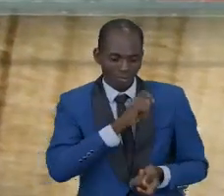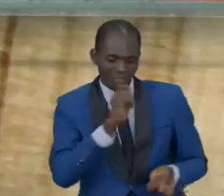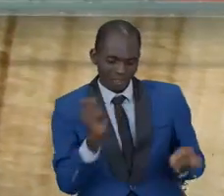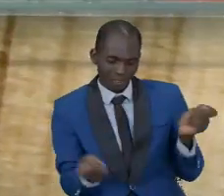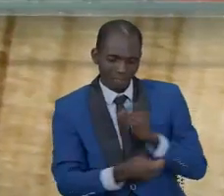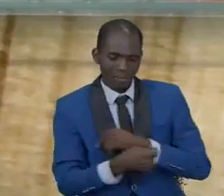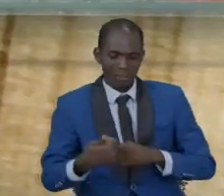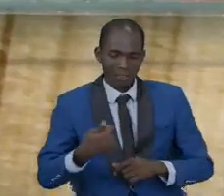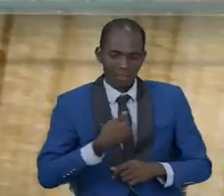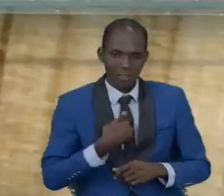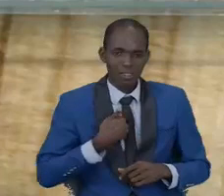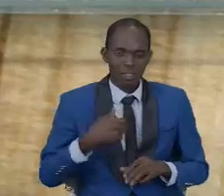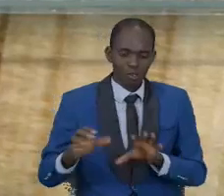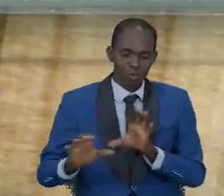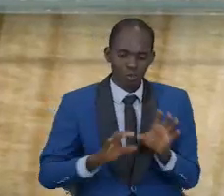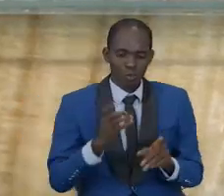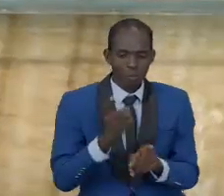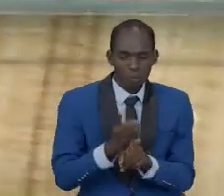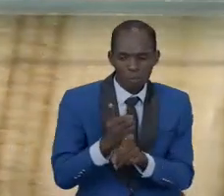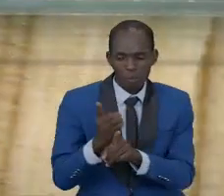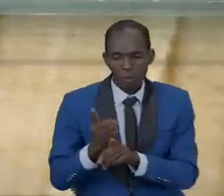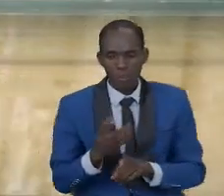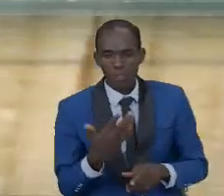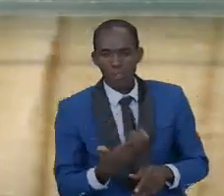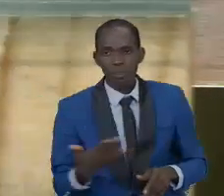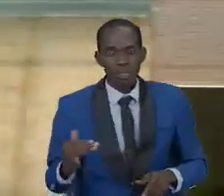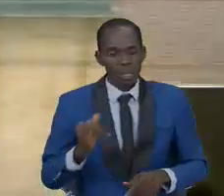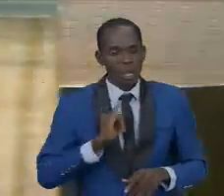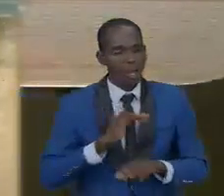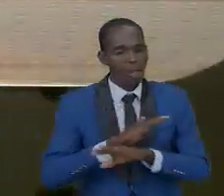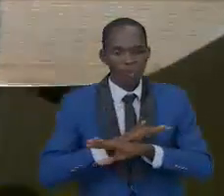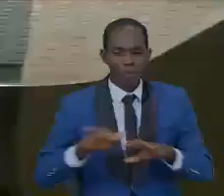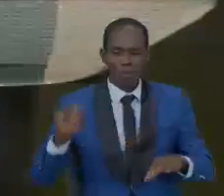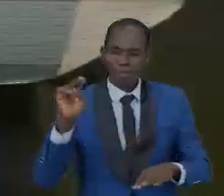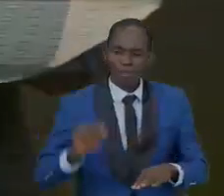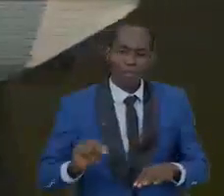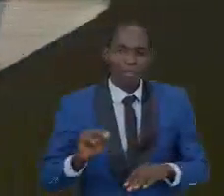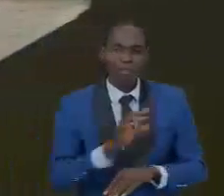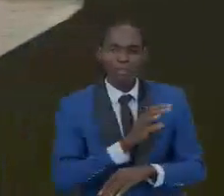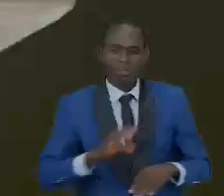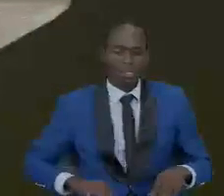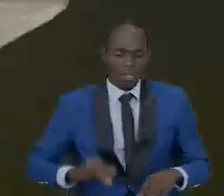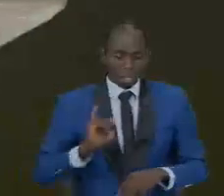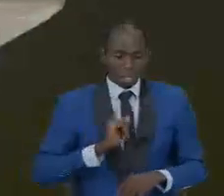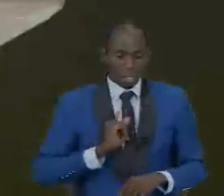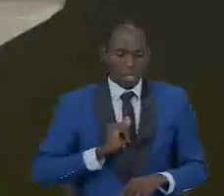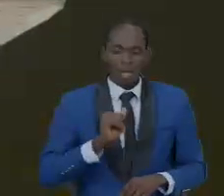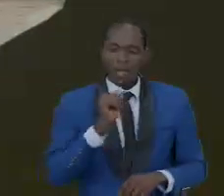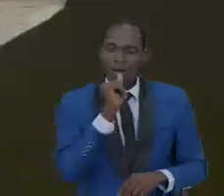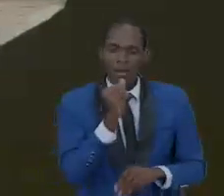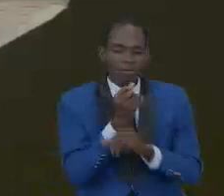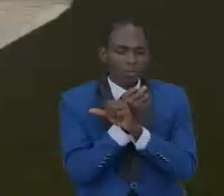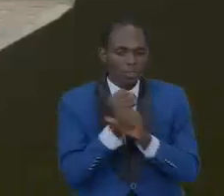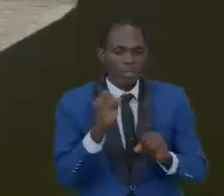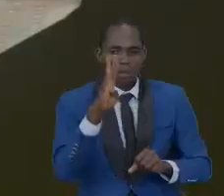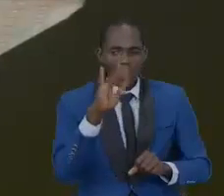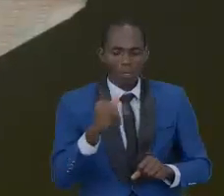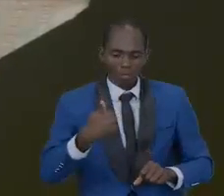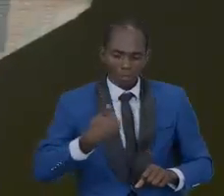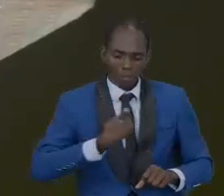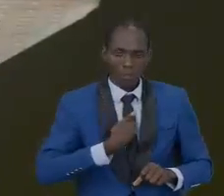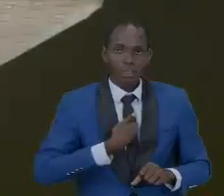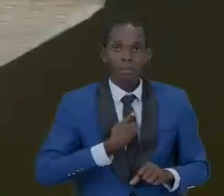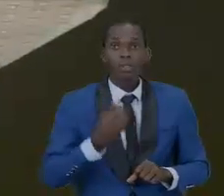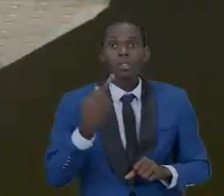new leaf and doing the right thing I don't need Christ I am saved by myself